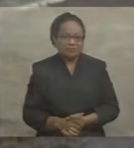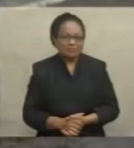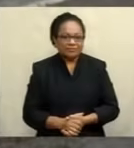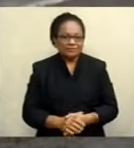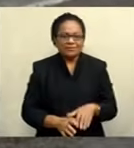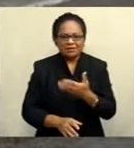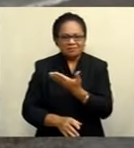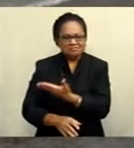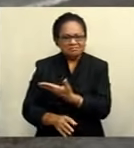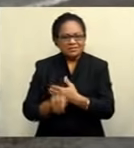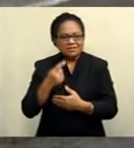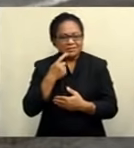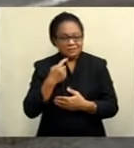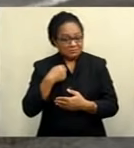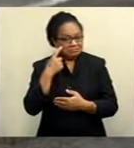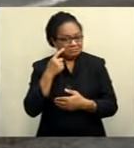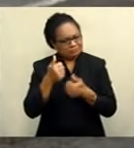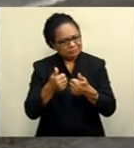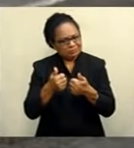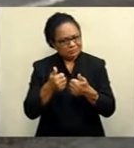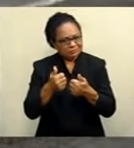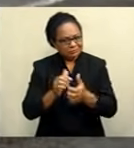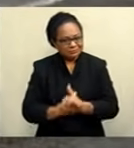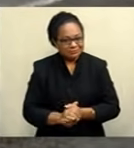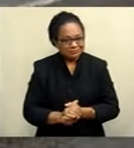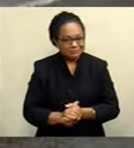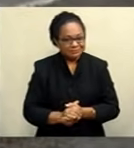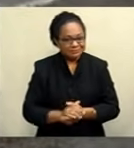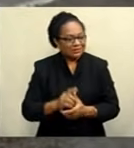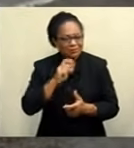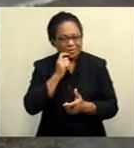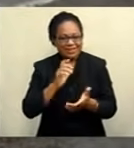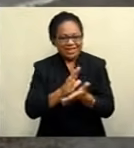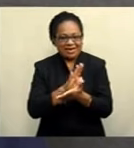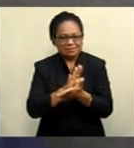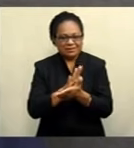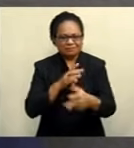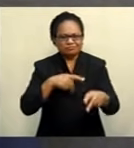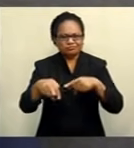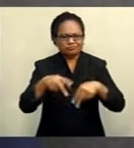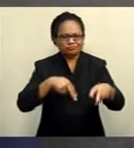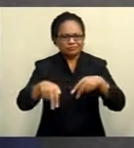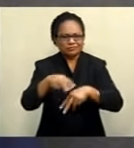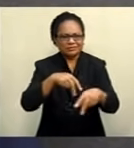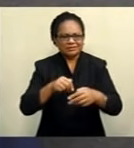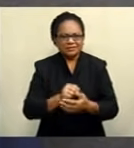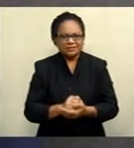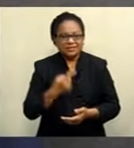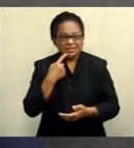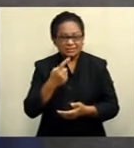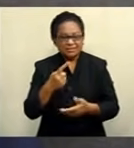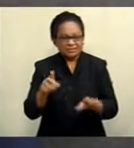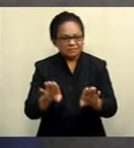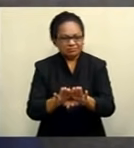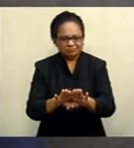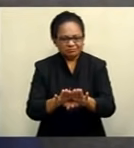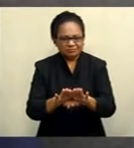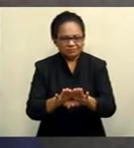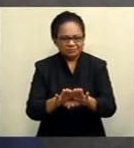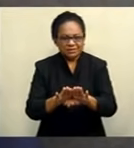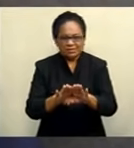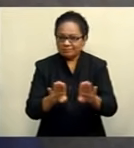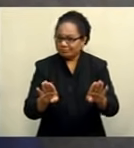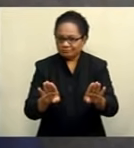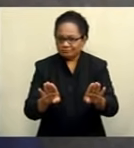I think it's very good. We'll be so happy to move around. No, we should not open our border until all